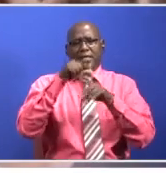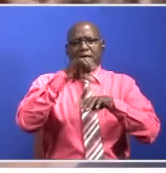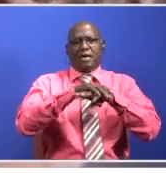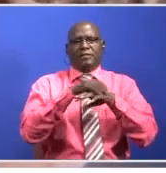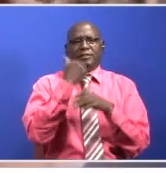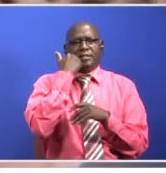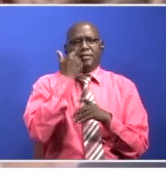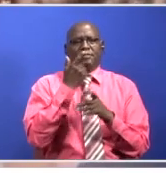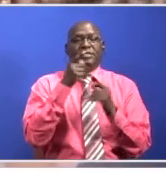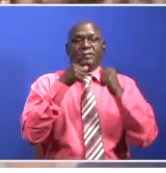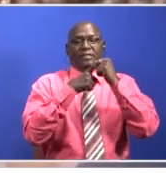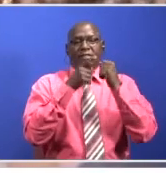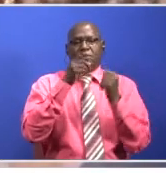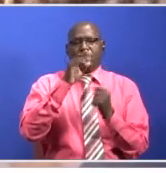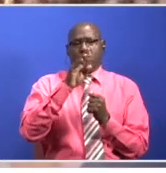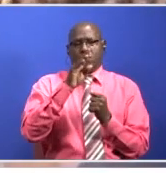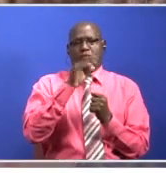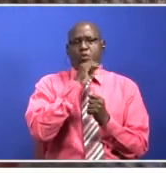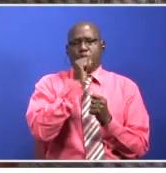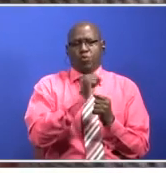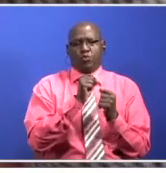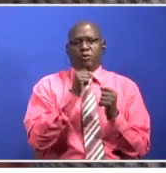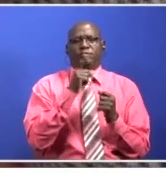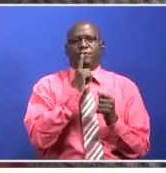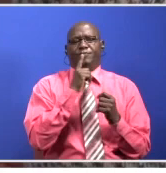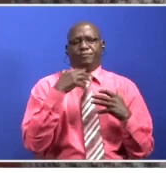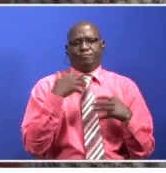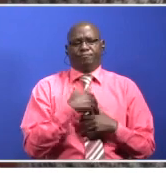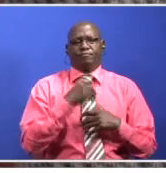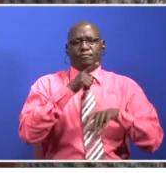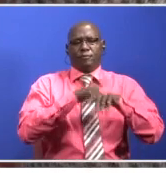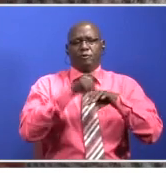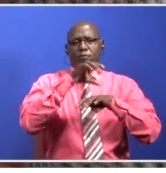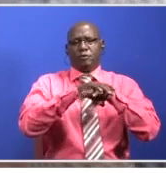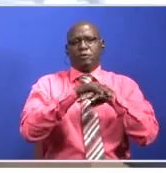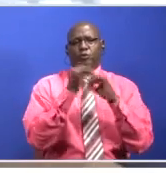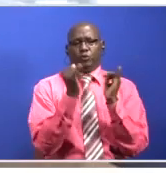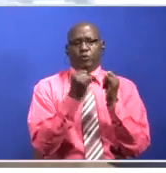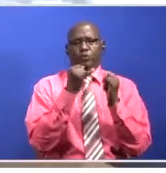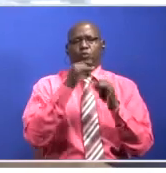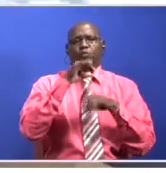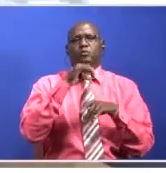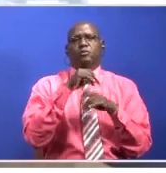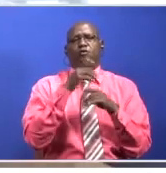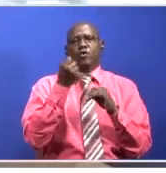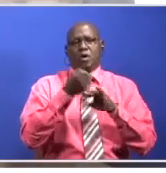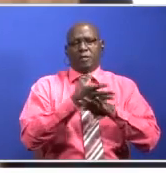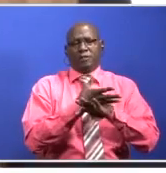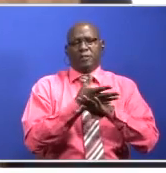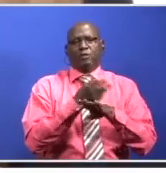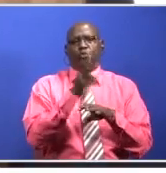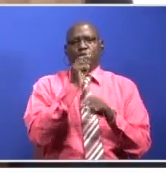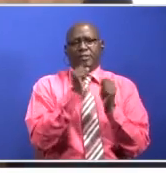The 64-year-old tells us that he was in shock when he received the news that he was diagnosed with breast cancer in